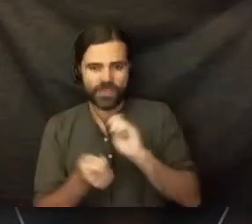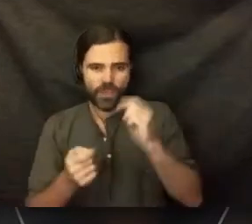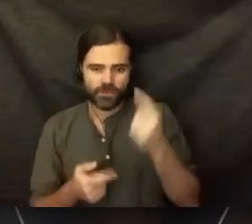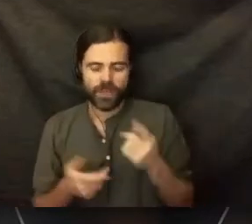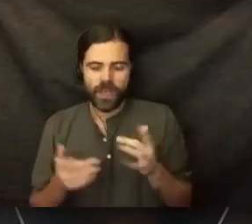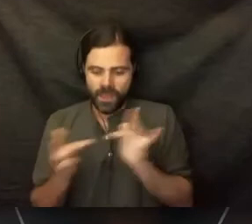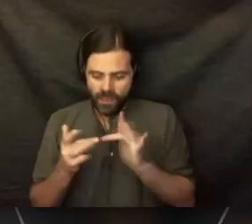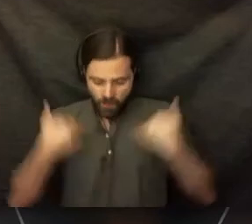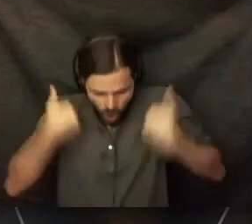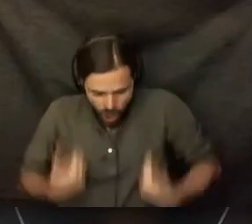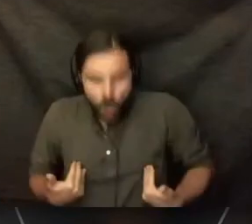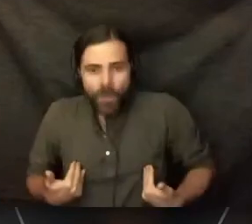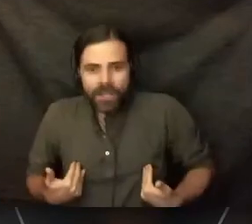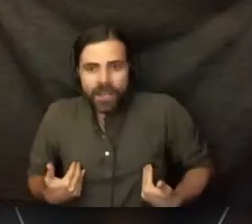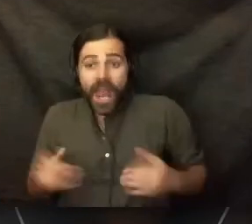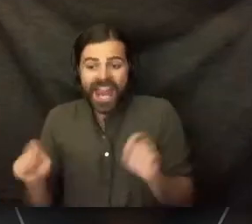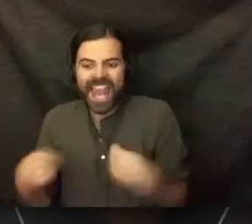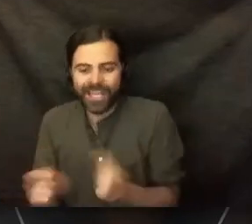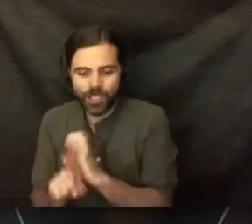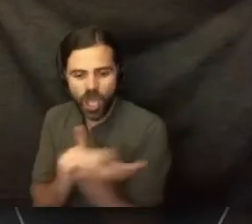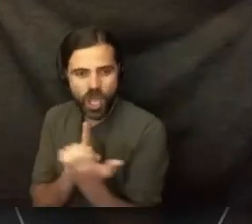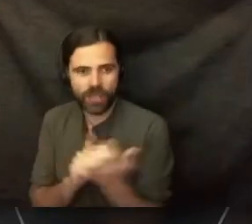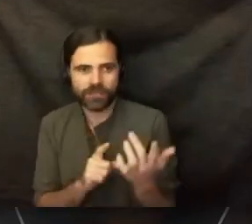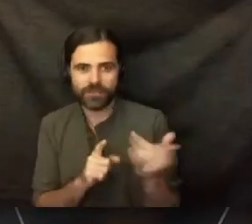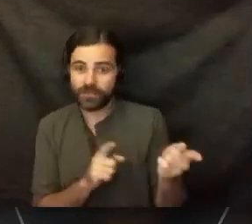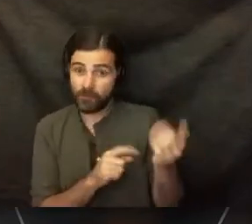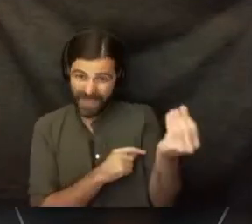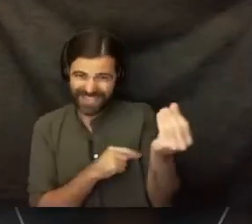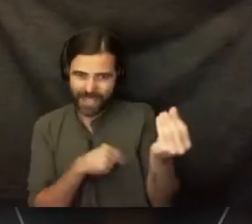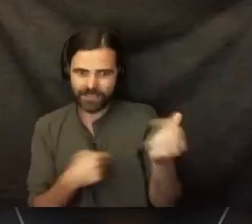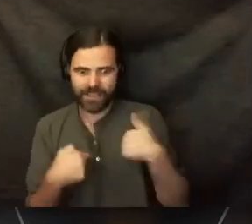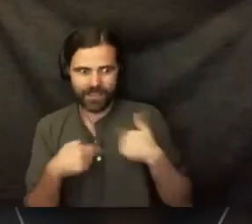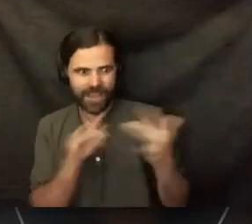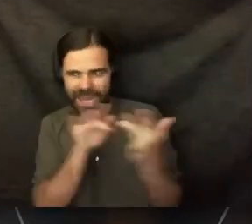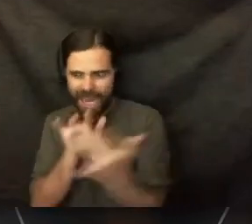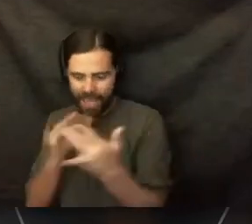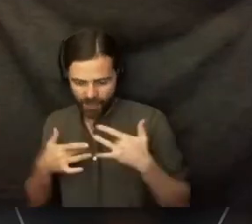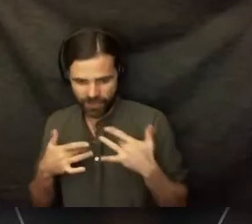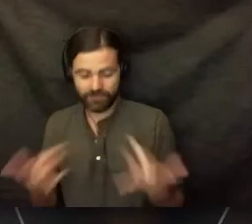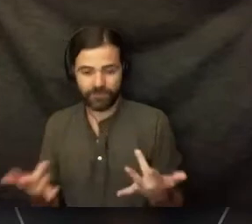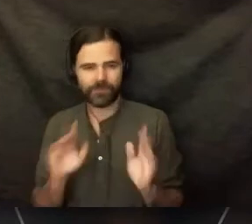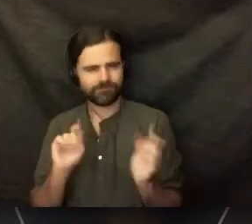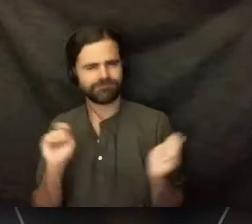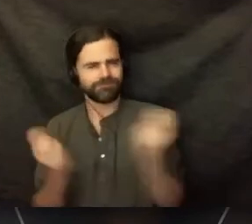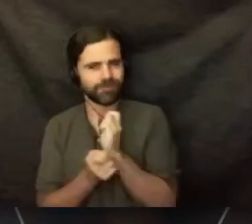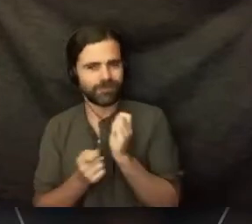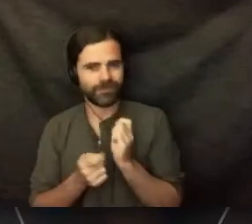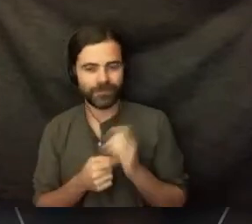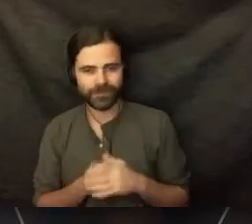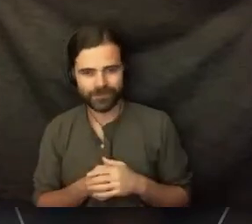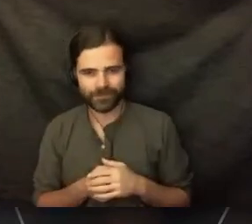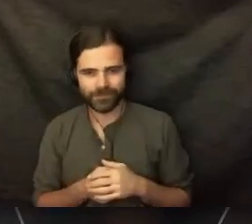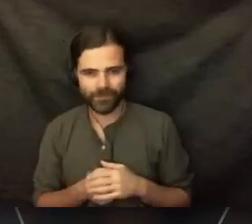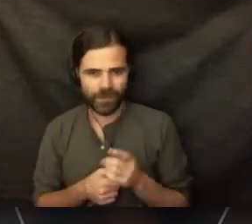our relationship with nature, and our relationship with the future. And this will require us to address the deep lock-ins that we have all the way through